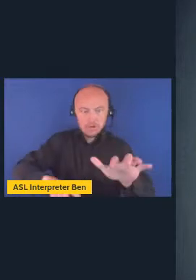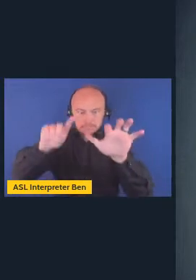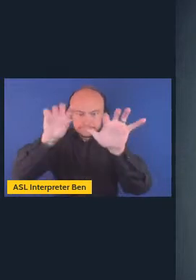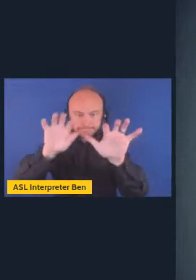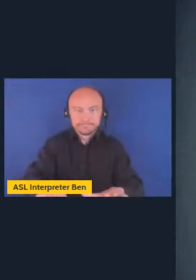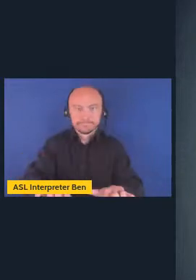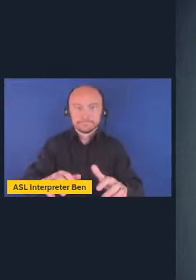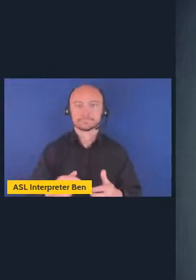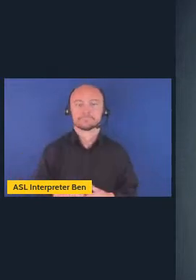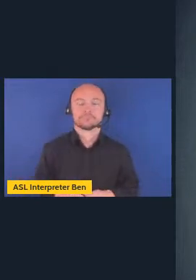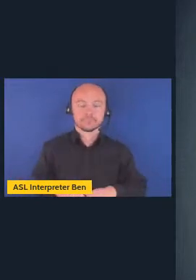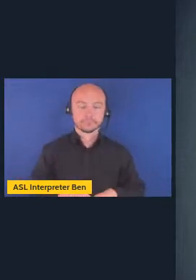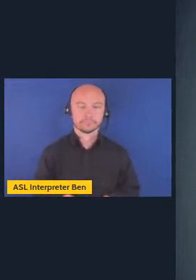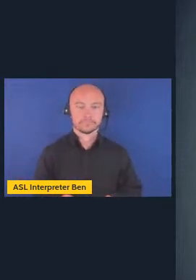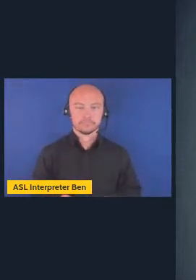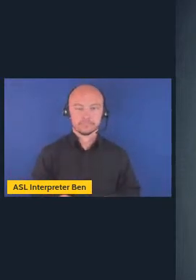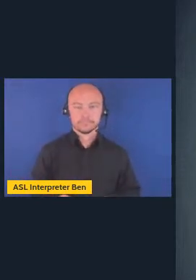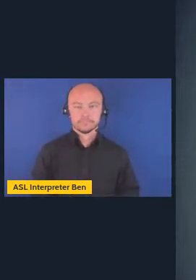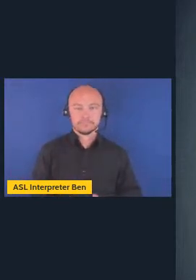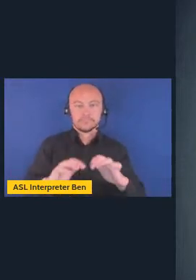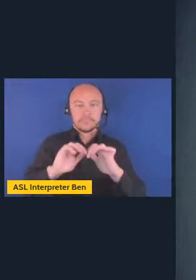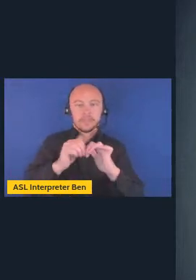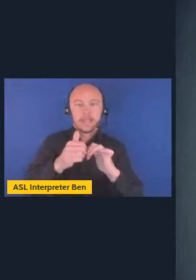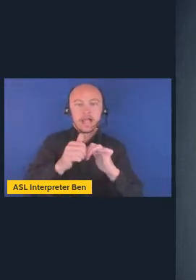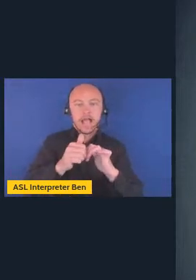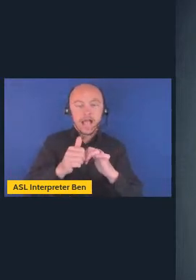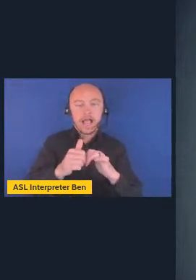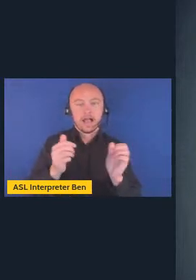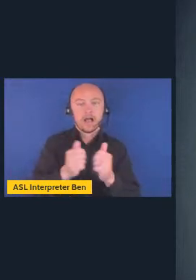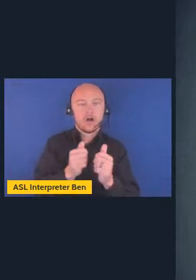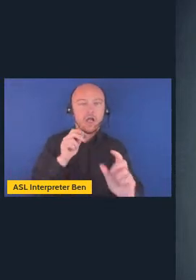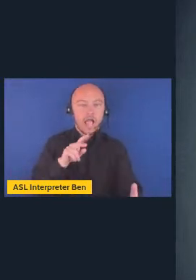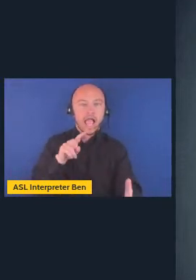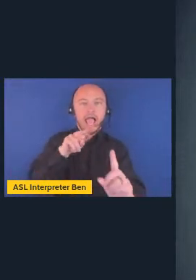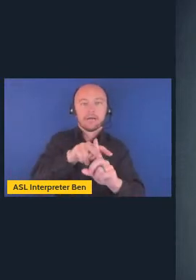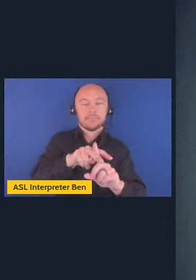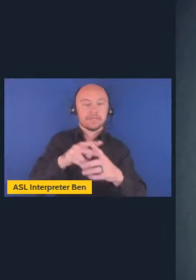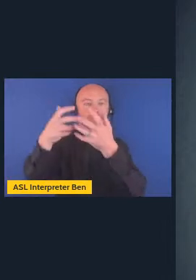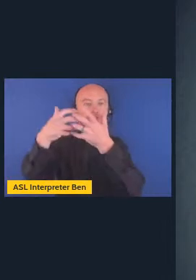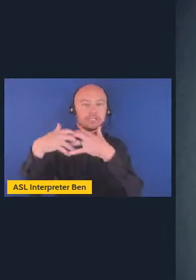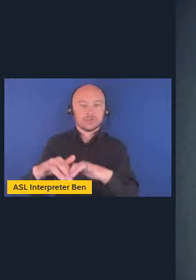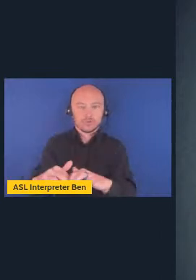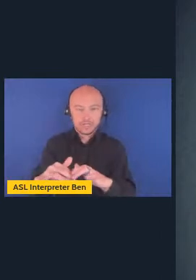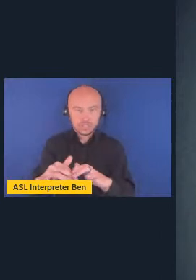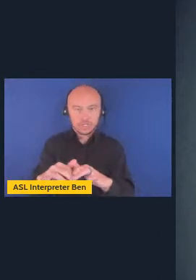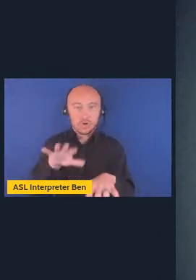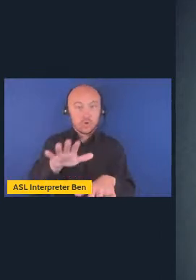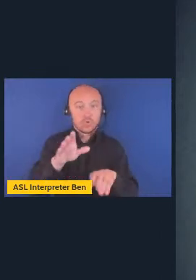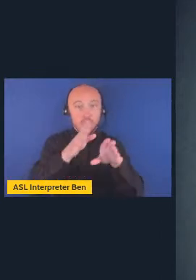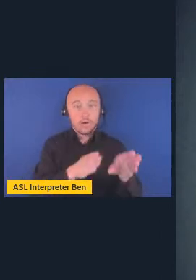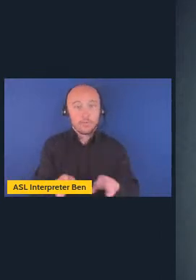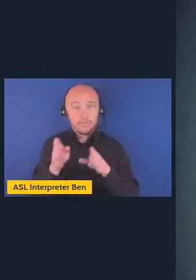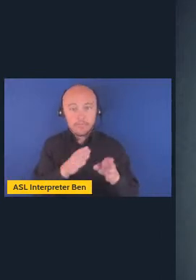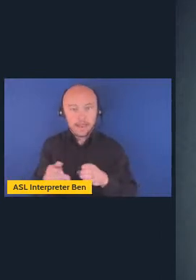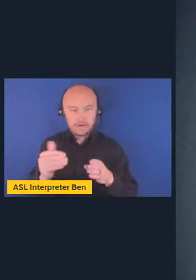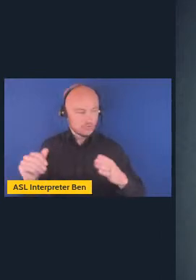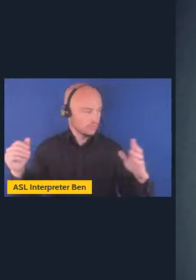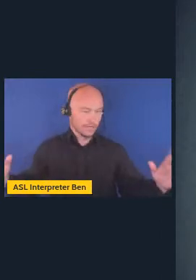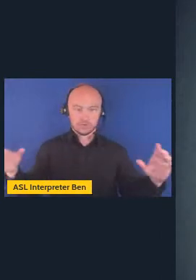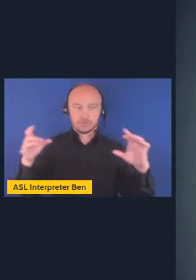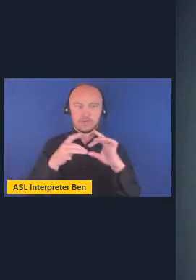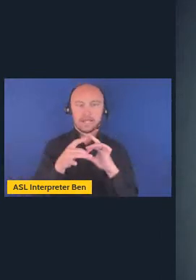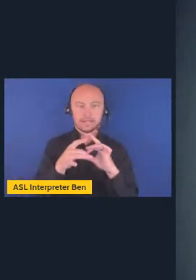to do. And you're going to do that through the lens of application integration and the patterns you have to connect your